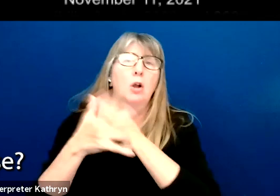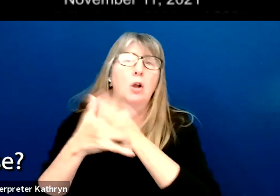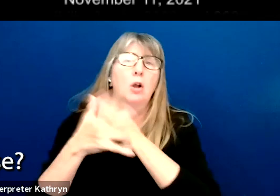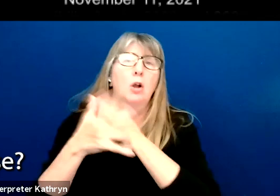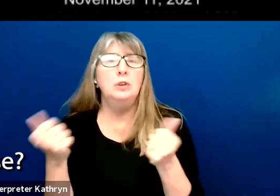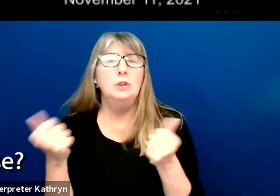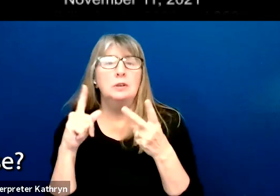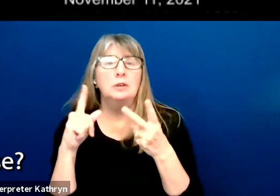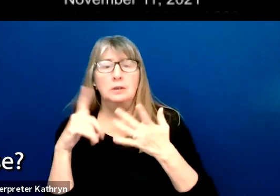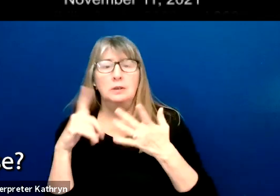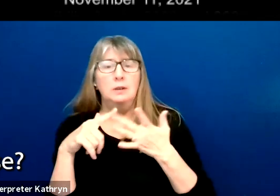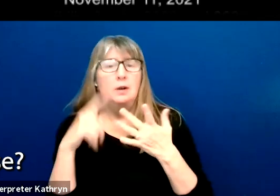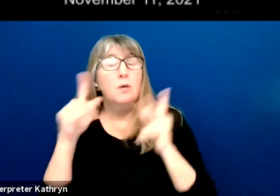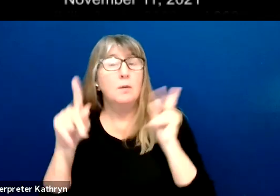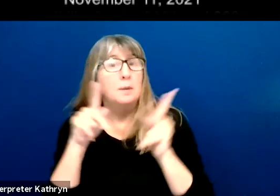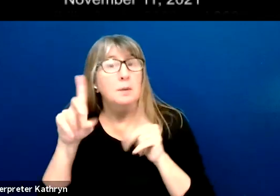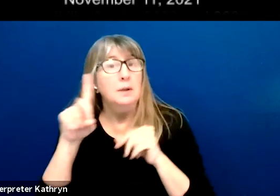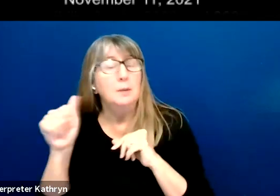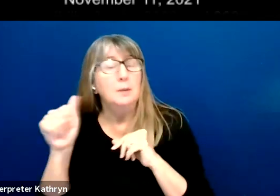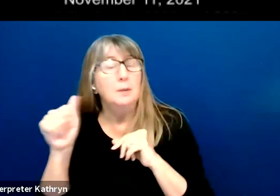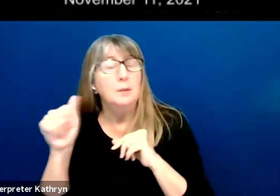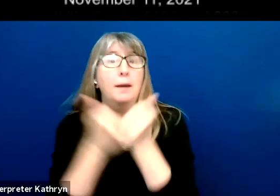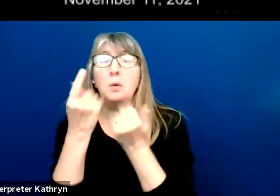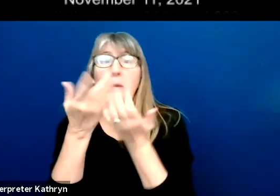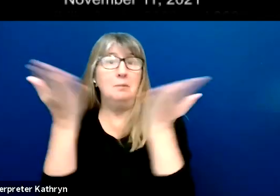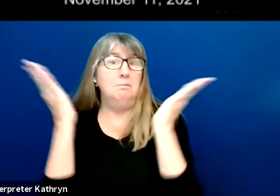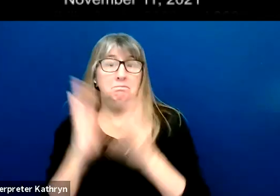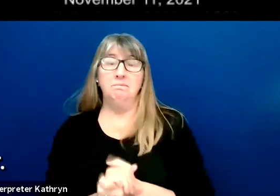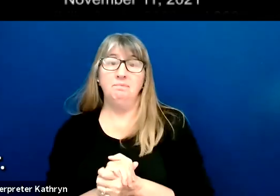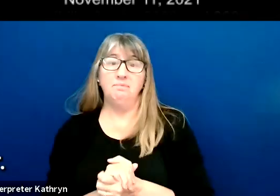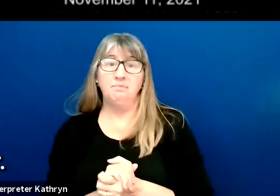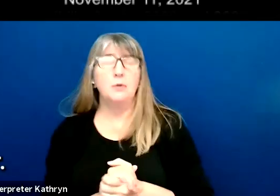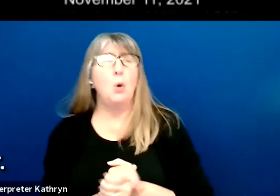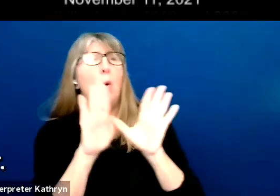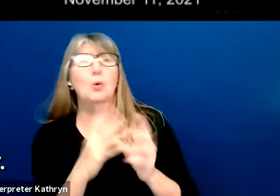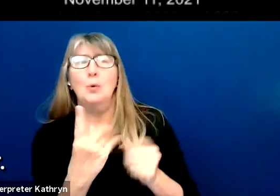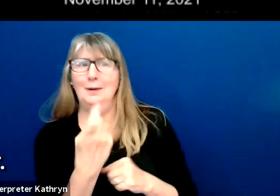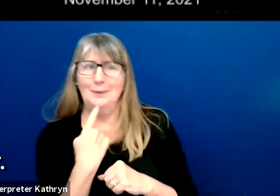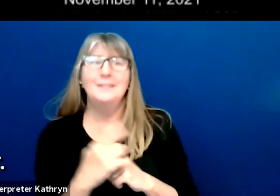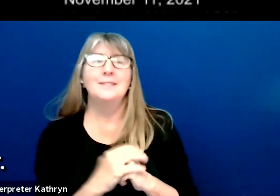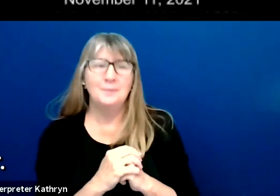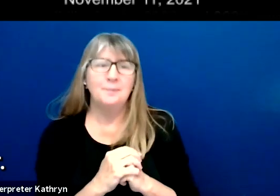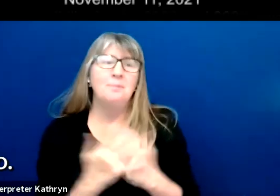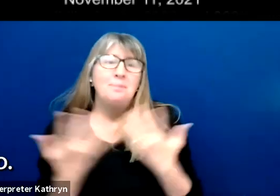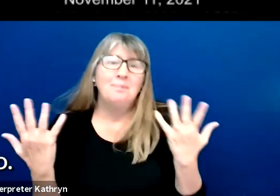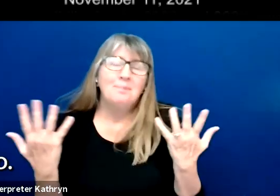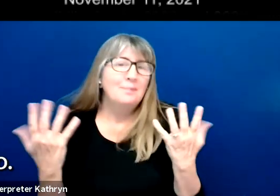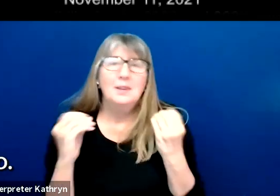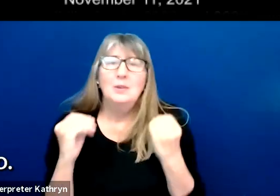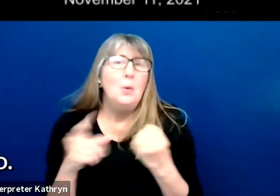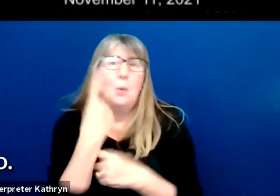for the disabled and everybody else? Great question. And there is no one answer.